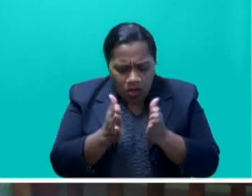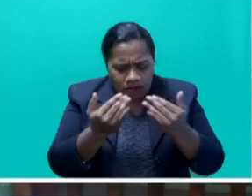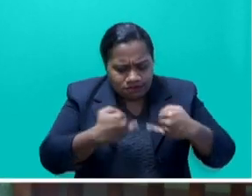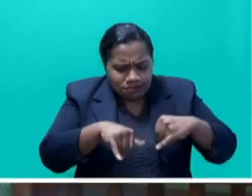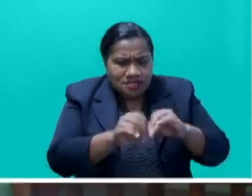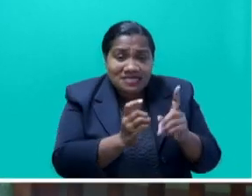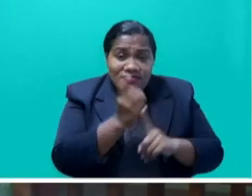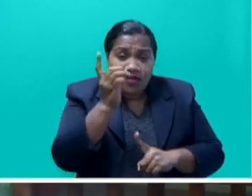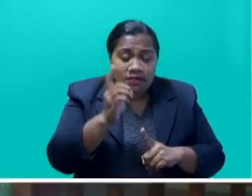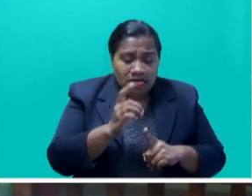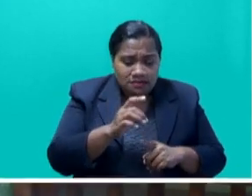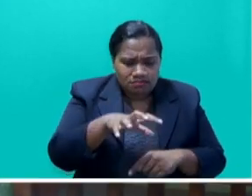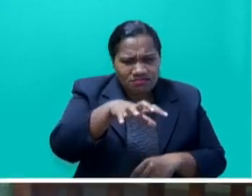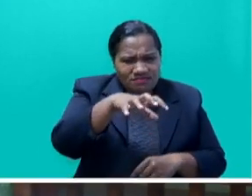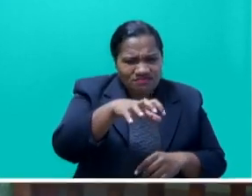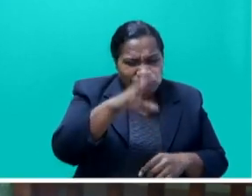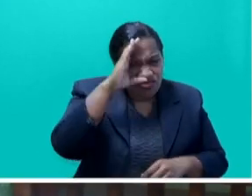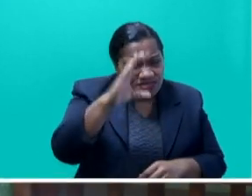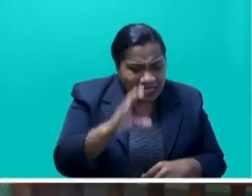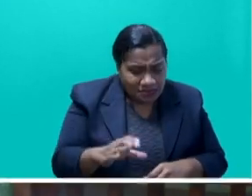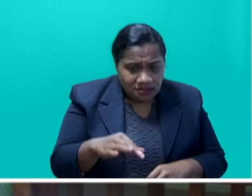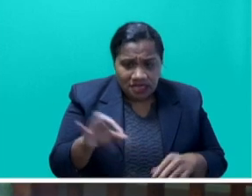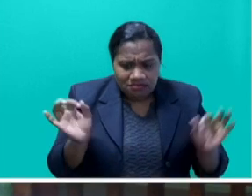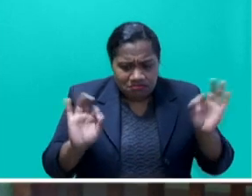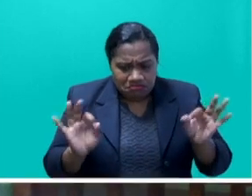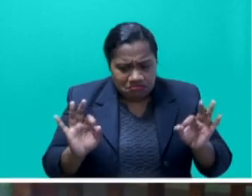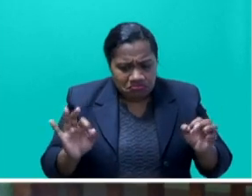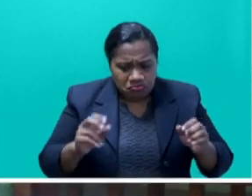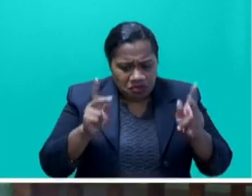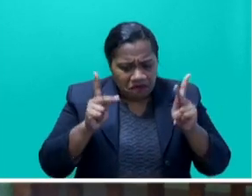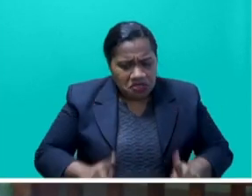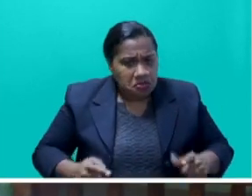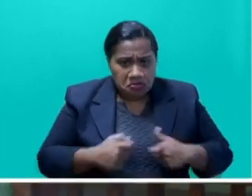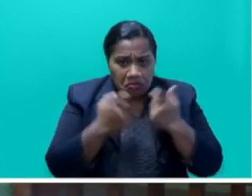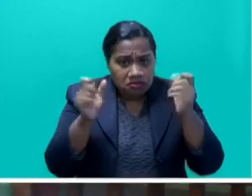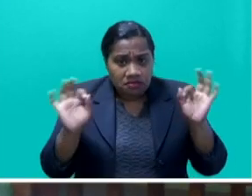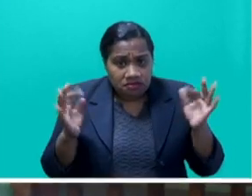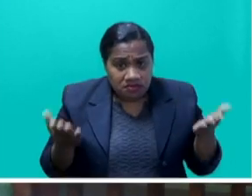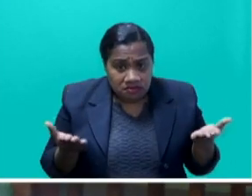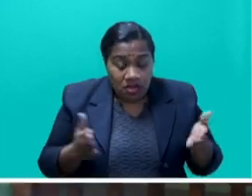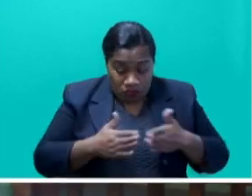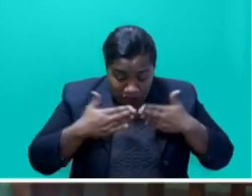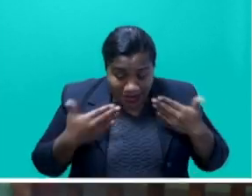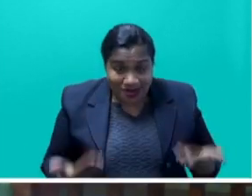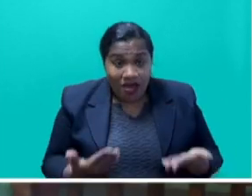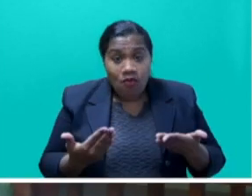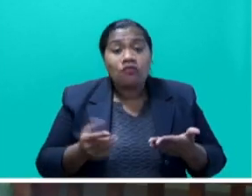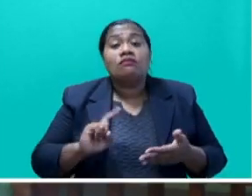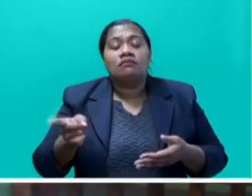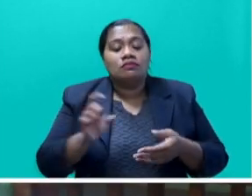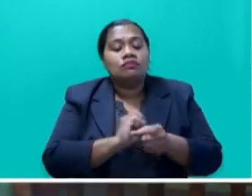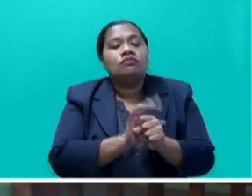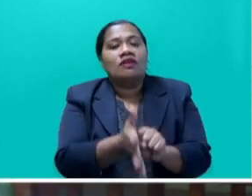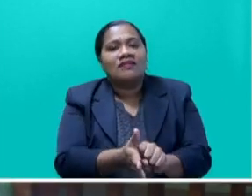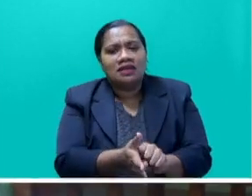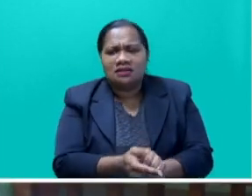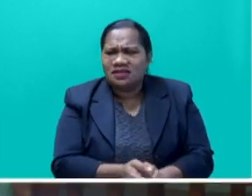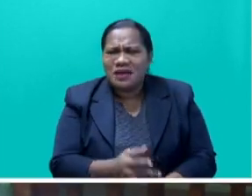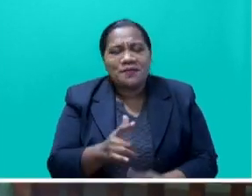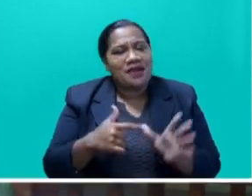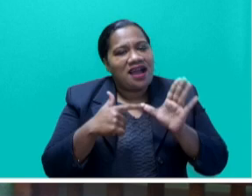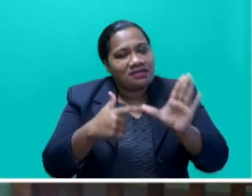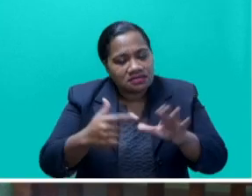states or seeds, that has no fiscal challenge right now post-COVID? The simple answer is none, and I have